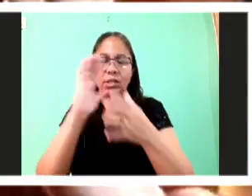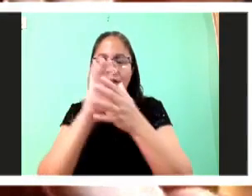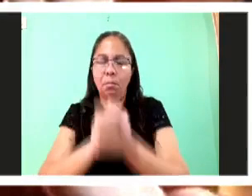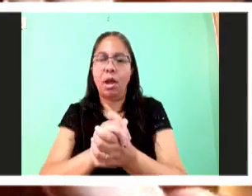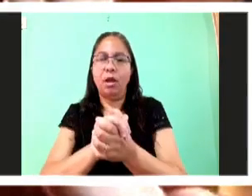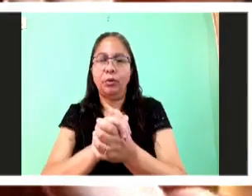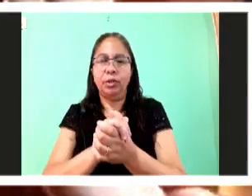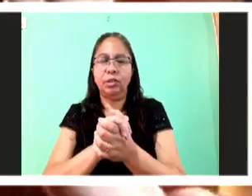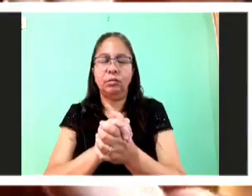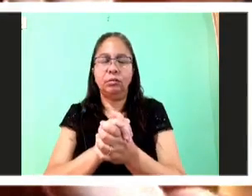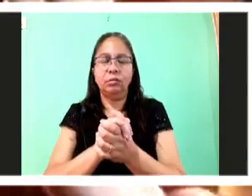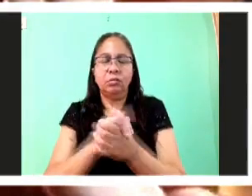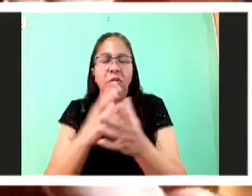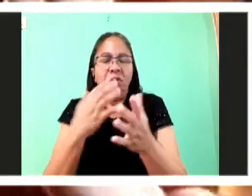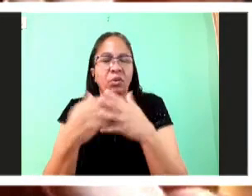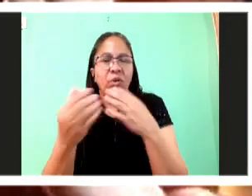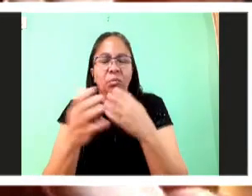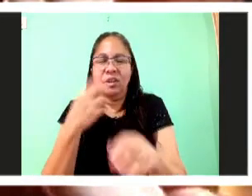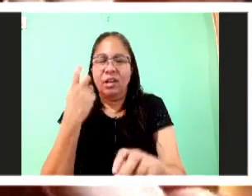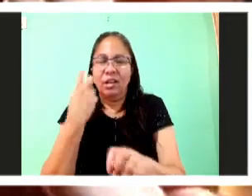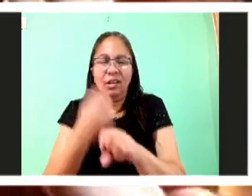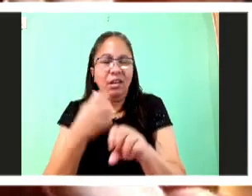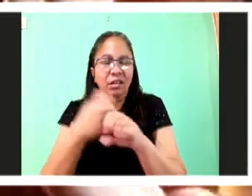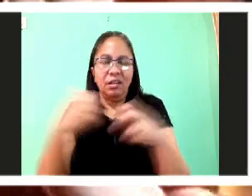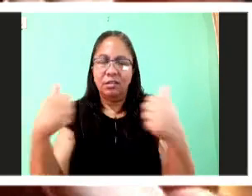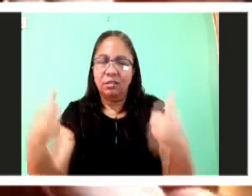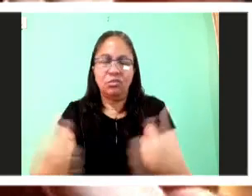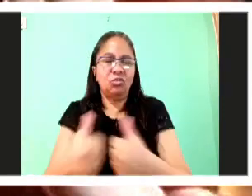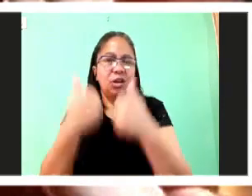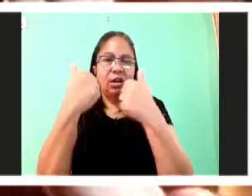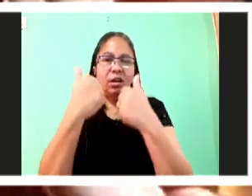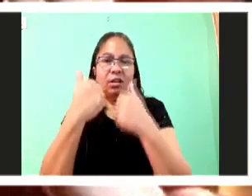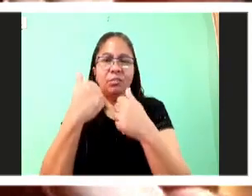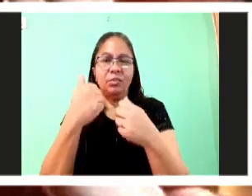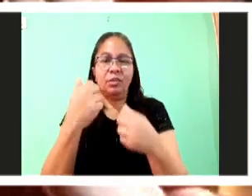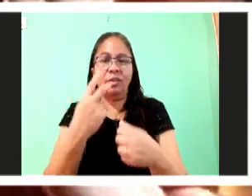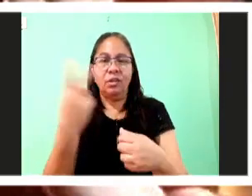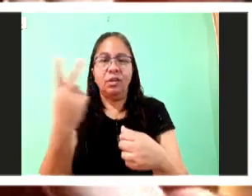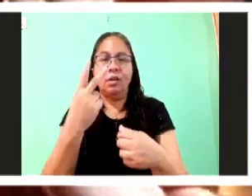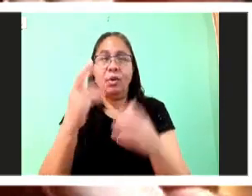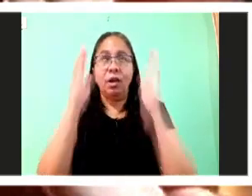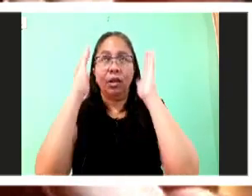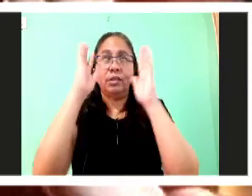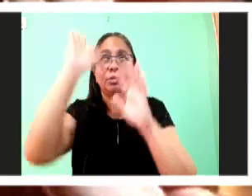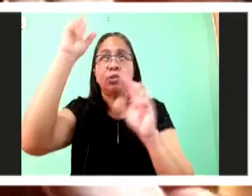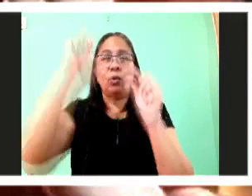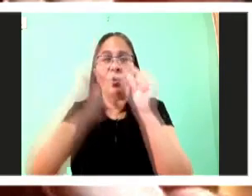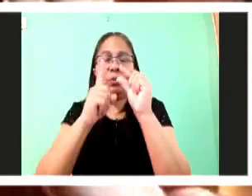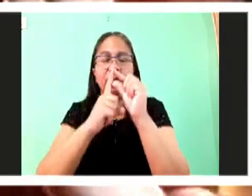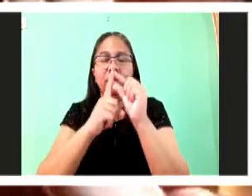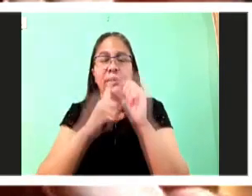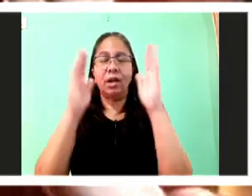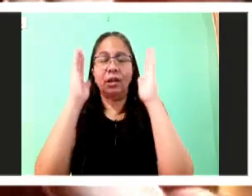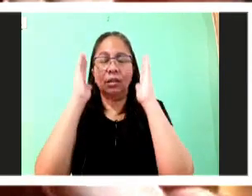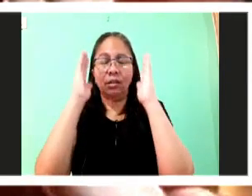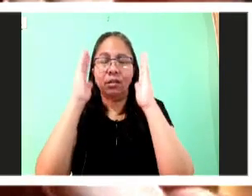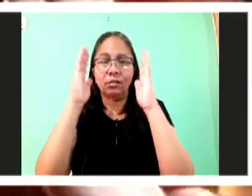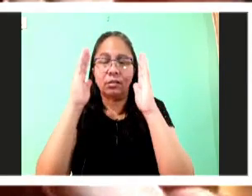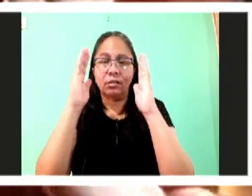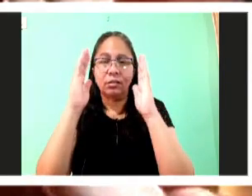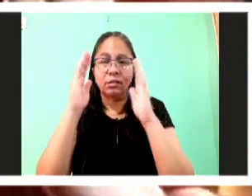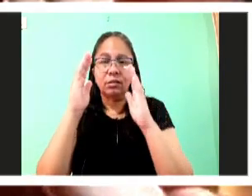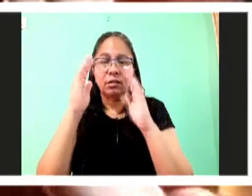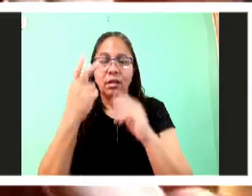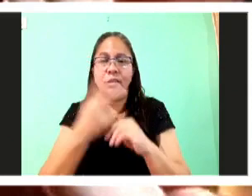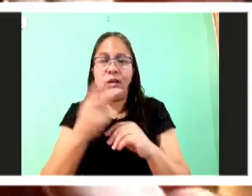that even in difficulty and challenge, Lord, that they would hear this word, and in hearing this word that they will find